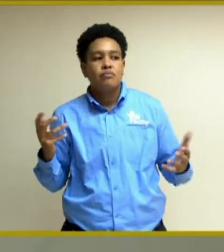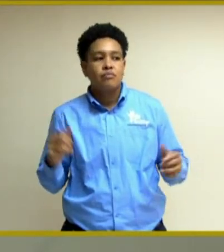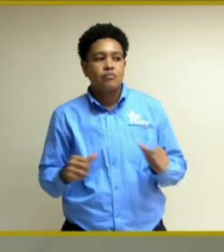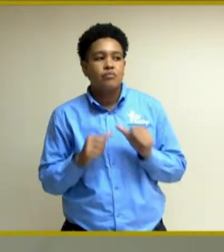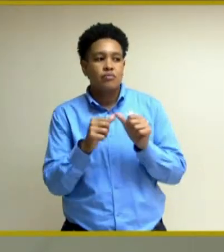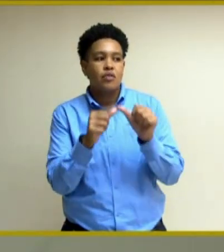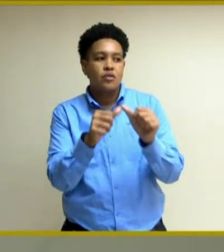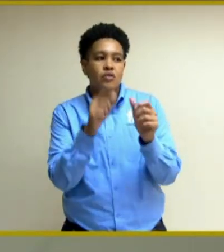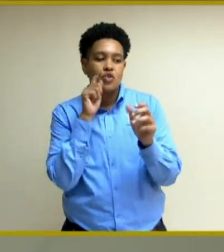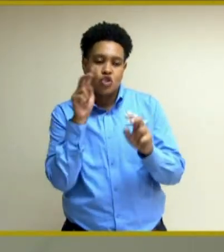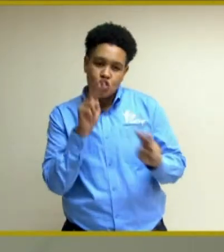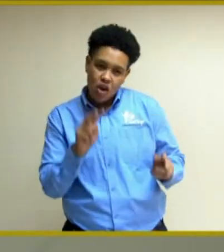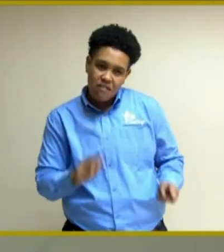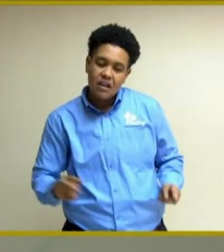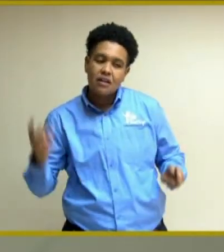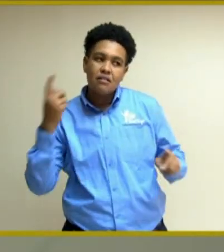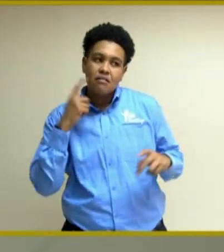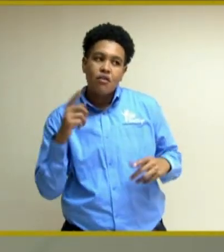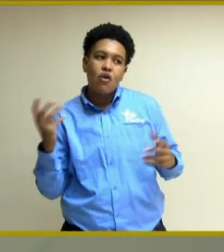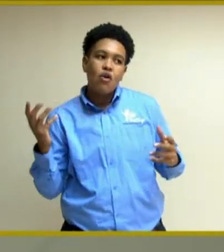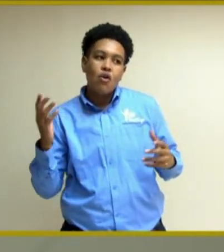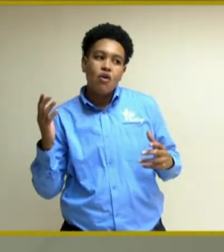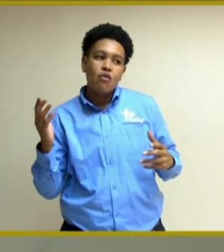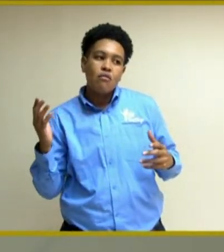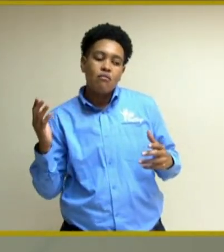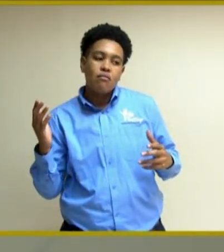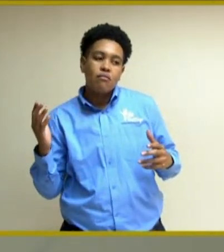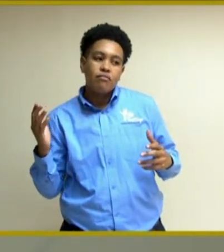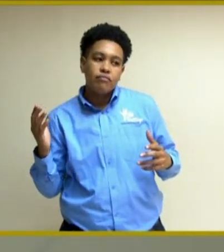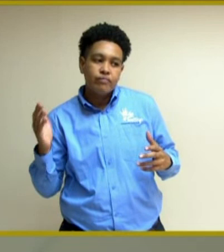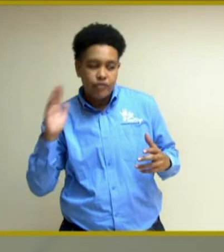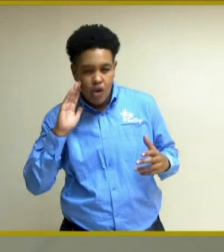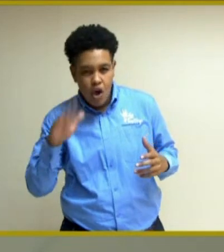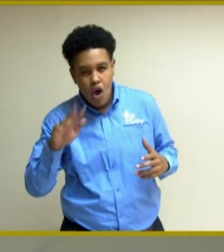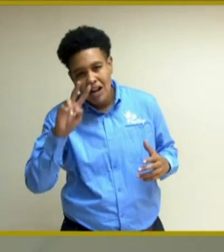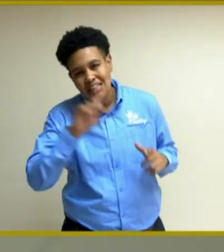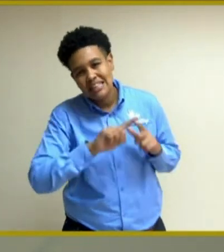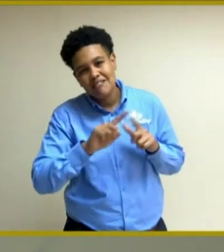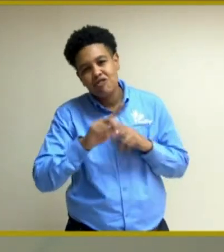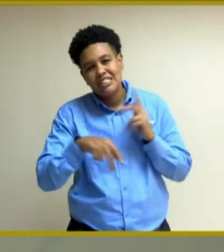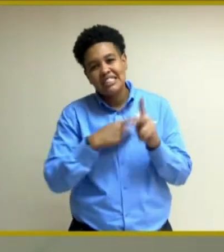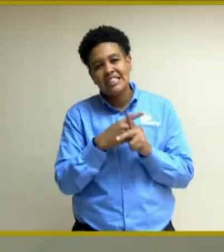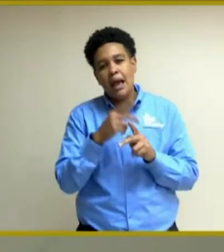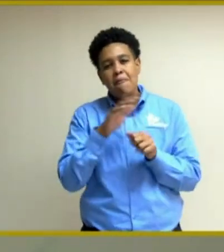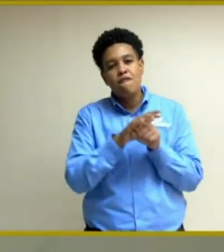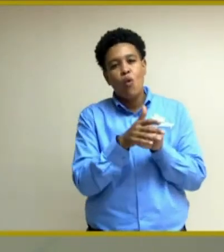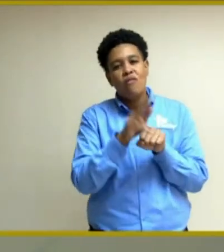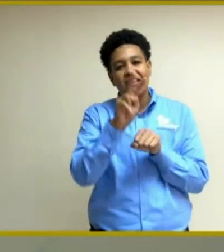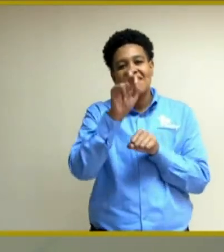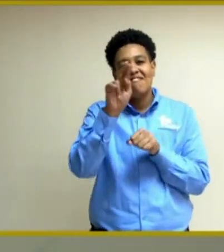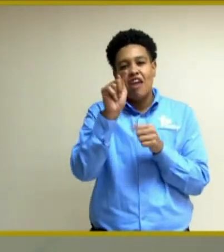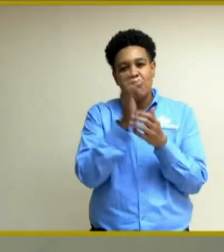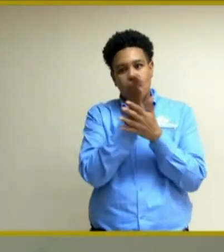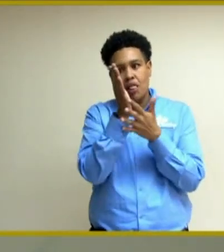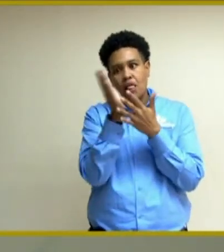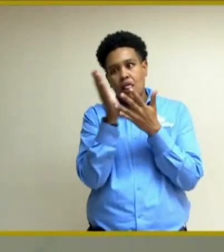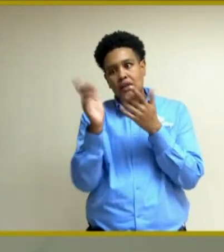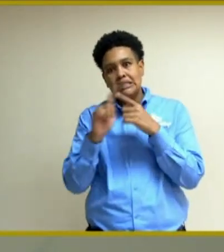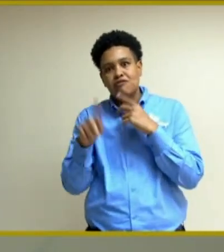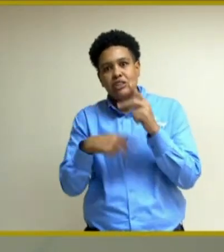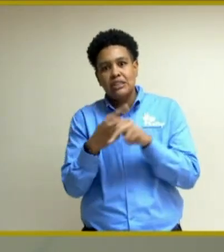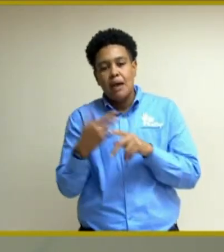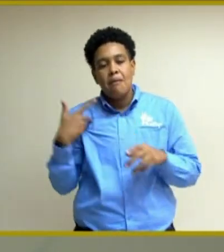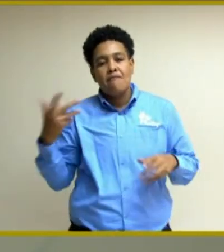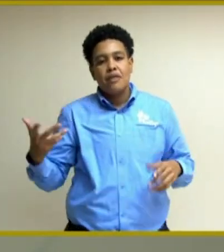continuous surveillance for all of the variants, those that are current and those that